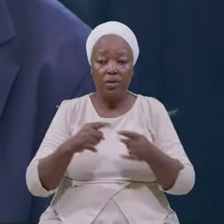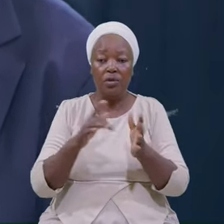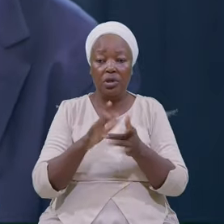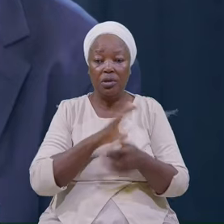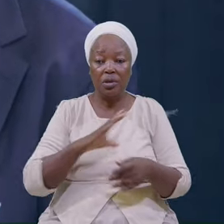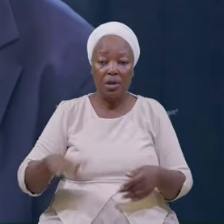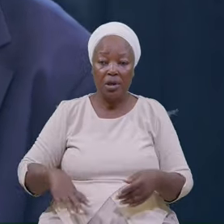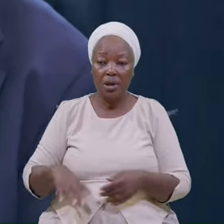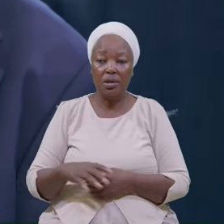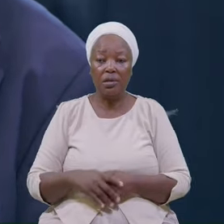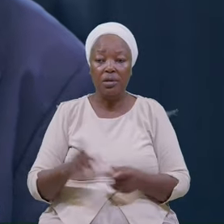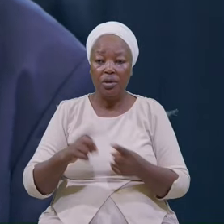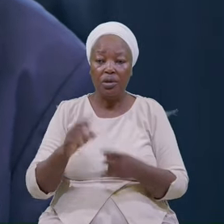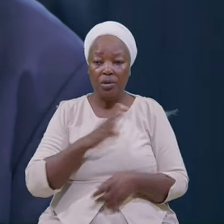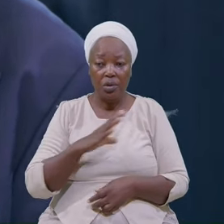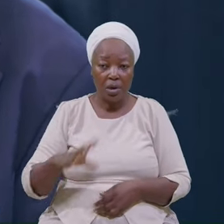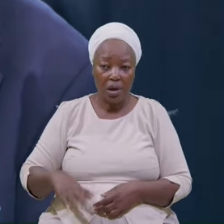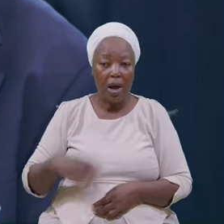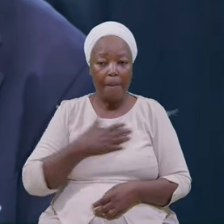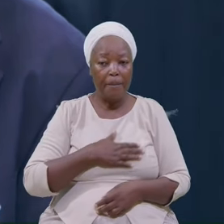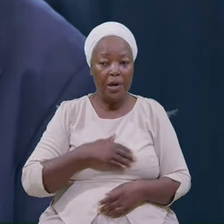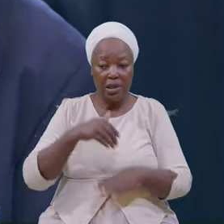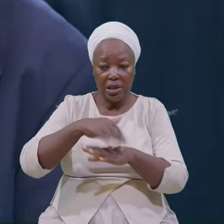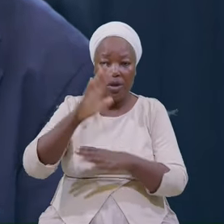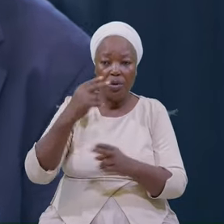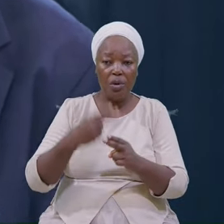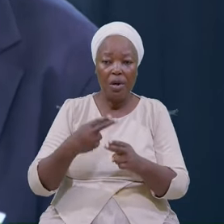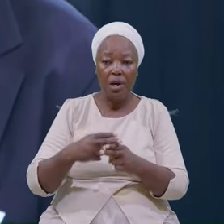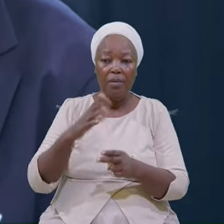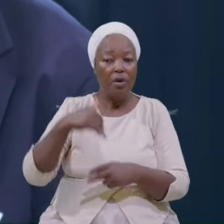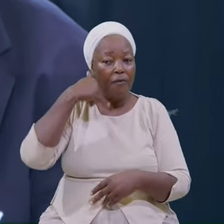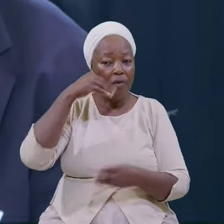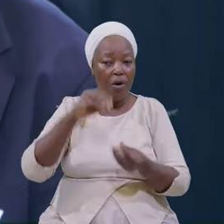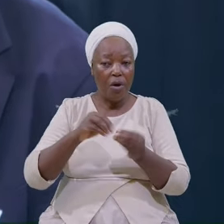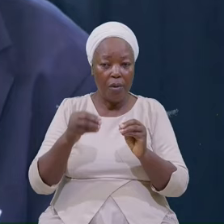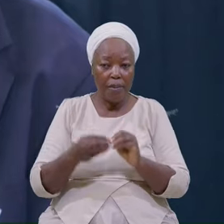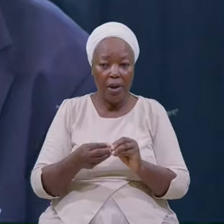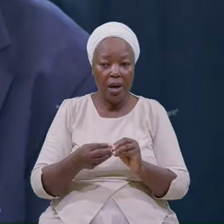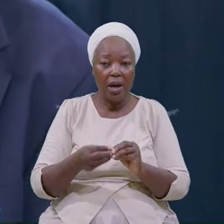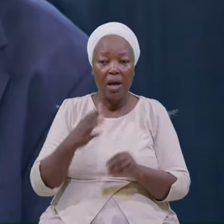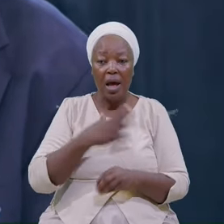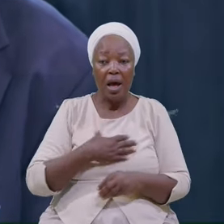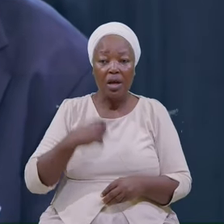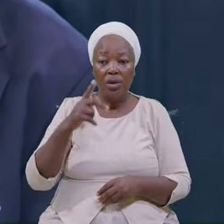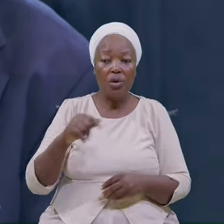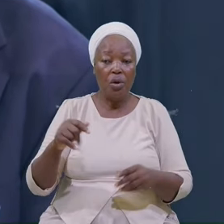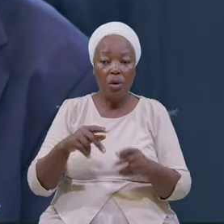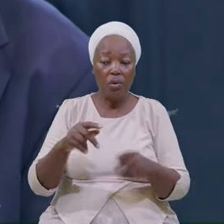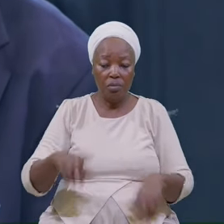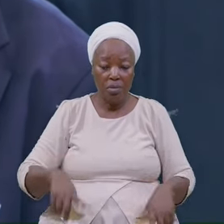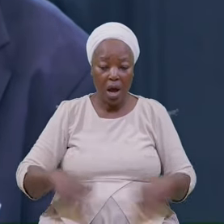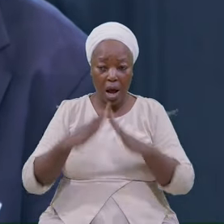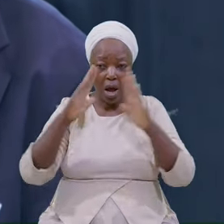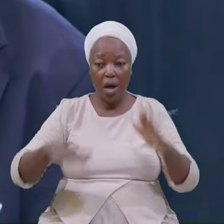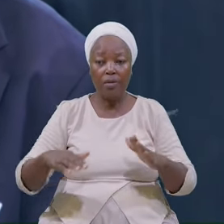life to Christ, please send your name, your phone number, and your location address